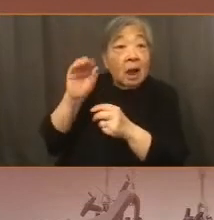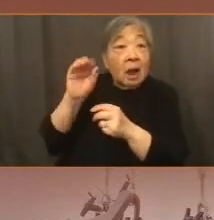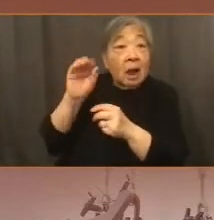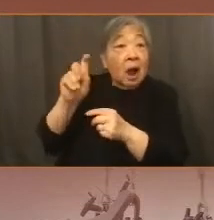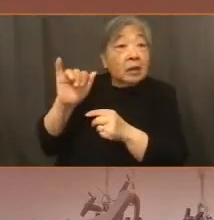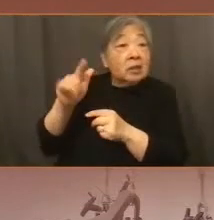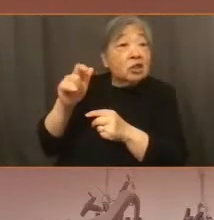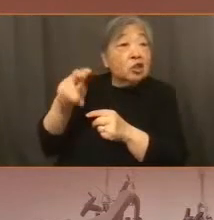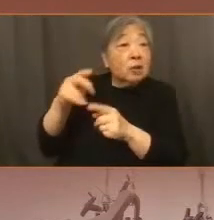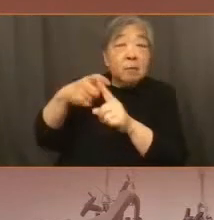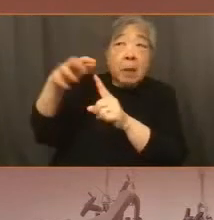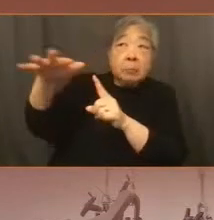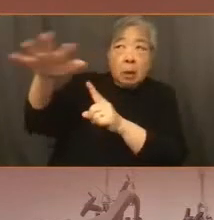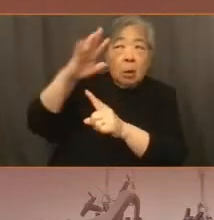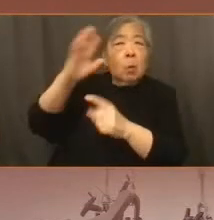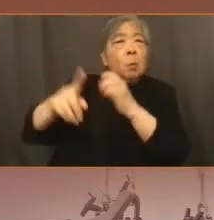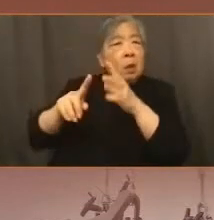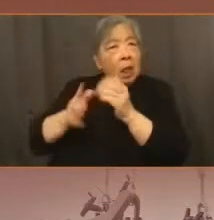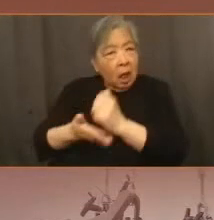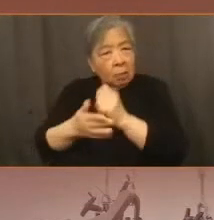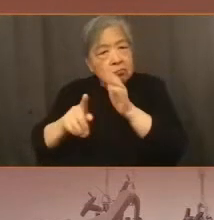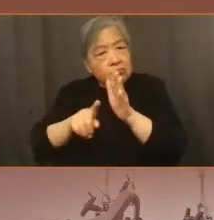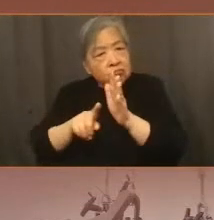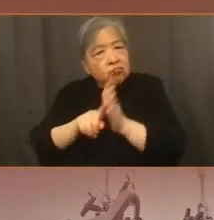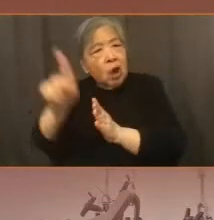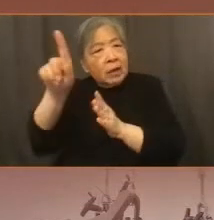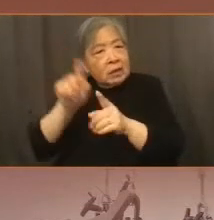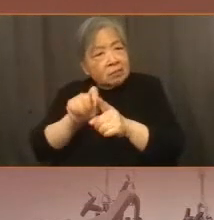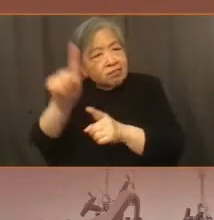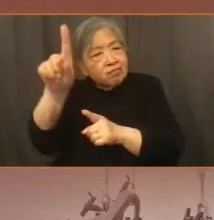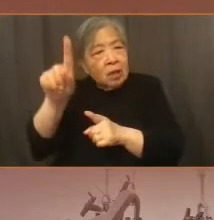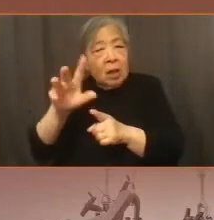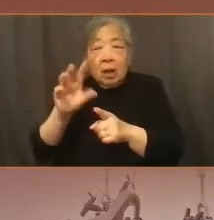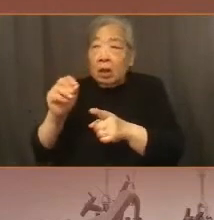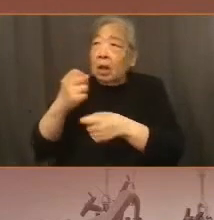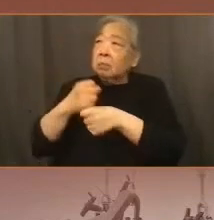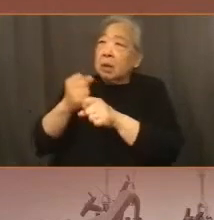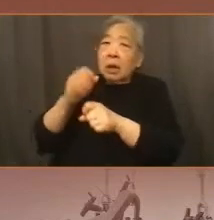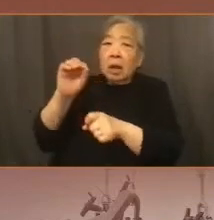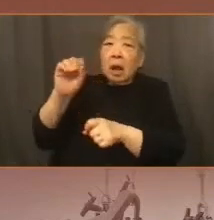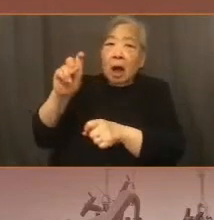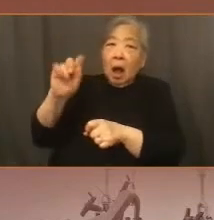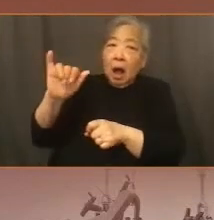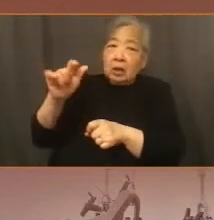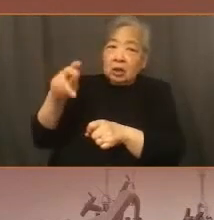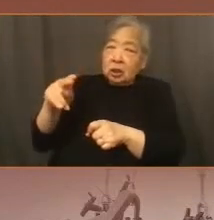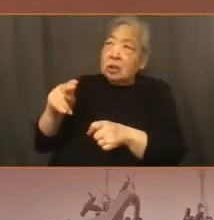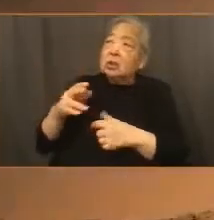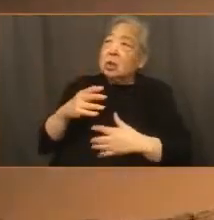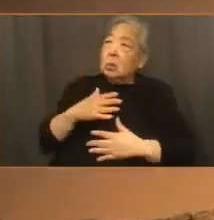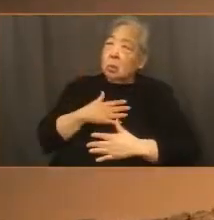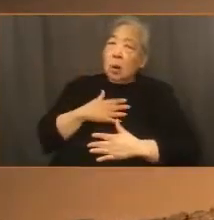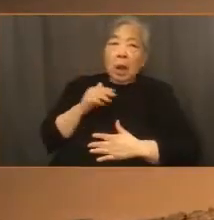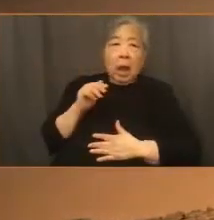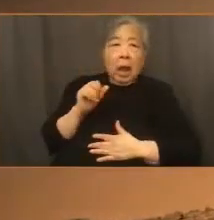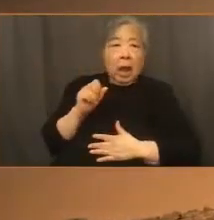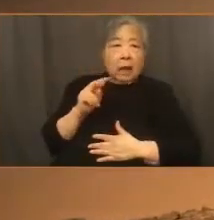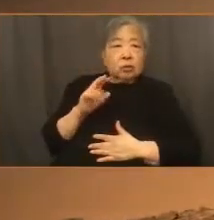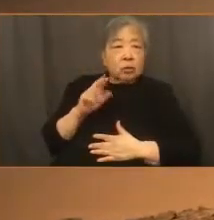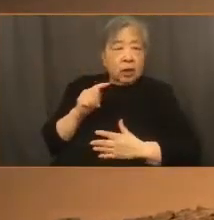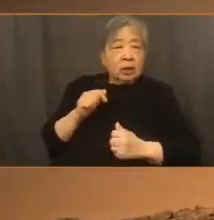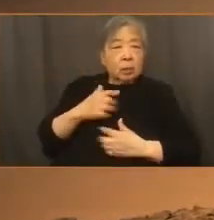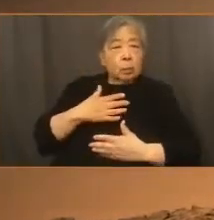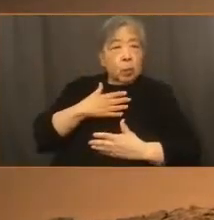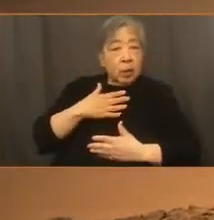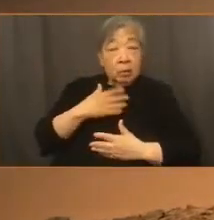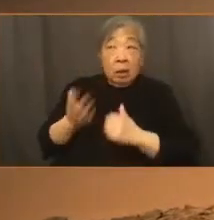with launching rockets off of Mars and eventually making oxygen for astronauts to breathe. The META instrument helps prepare for human